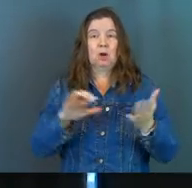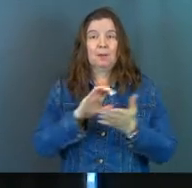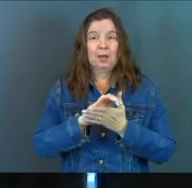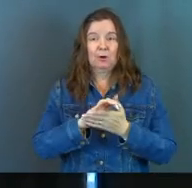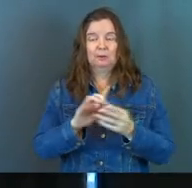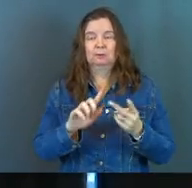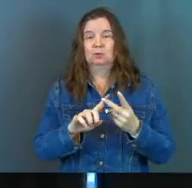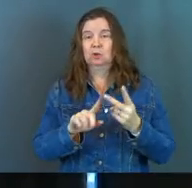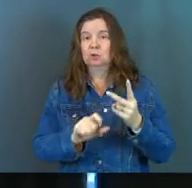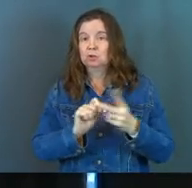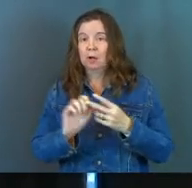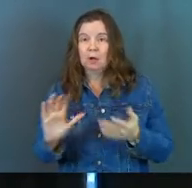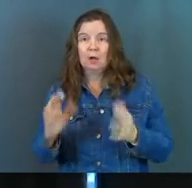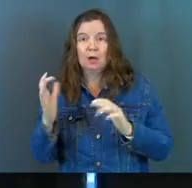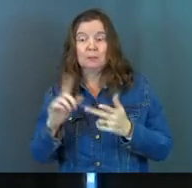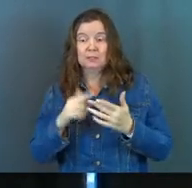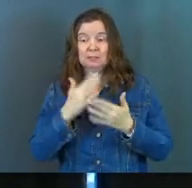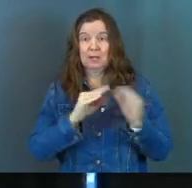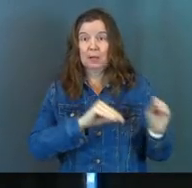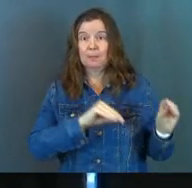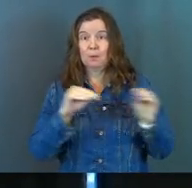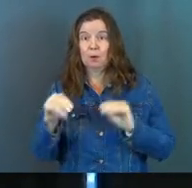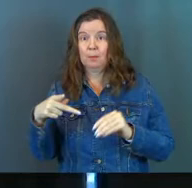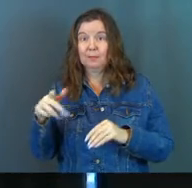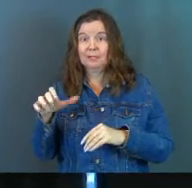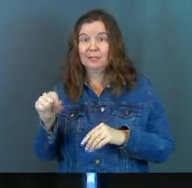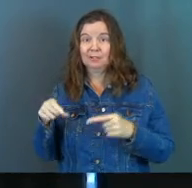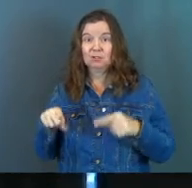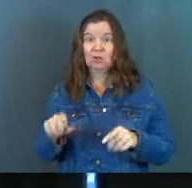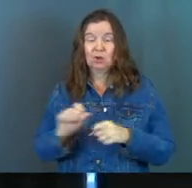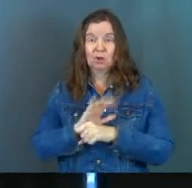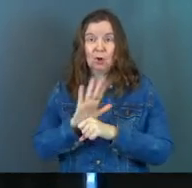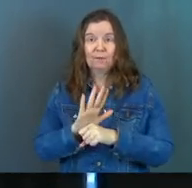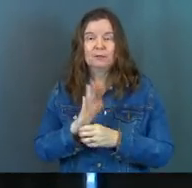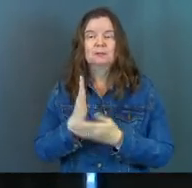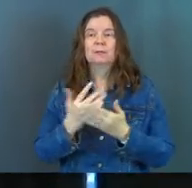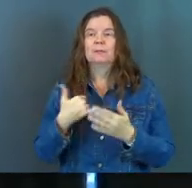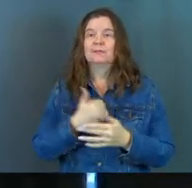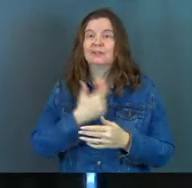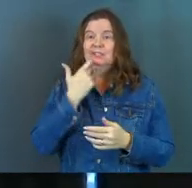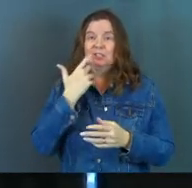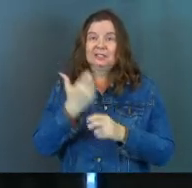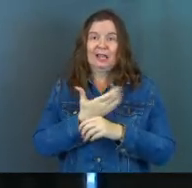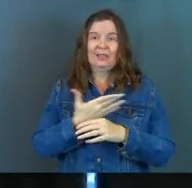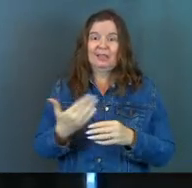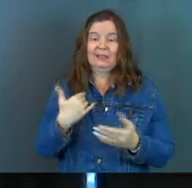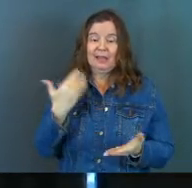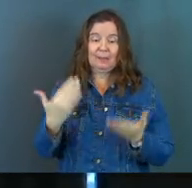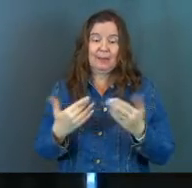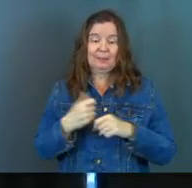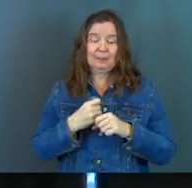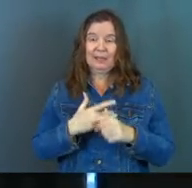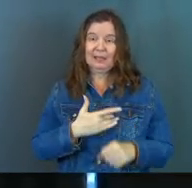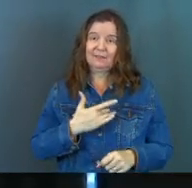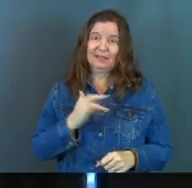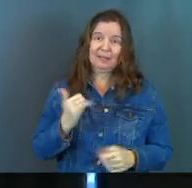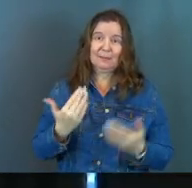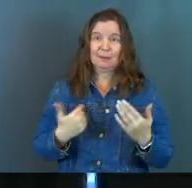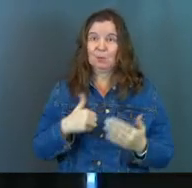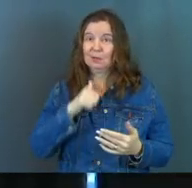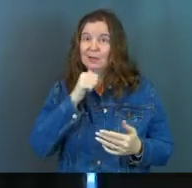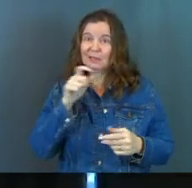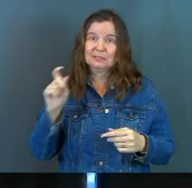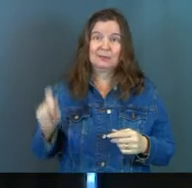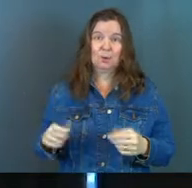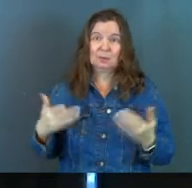job. Some of you guys moved PCS during COVID. Some of us have just got things that maybe make us feel like maybe we're